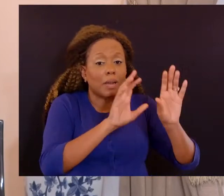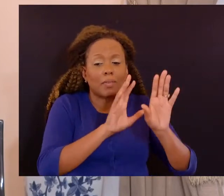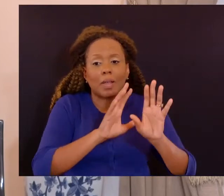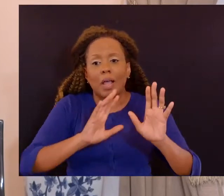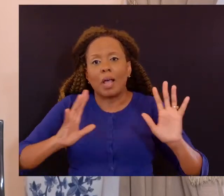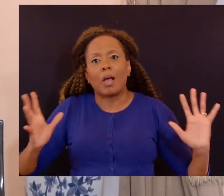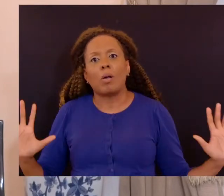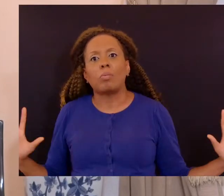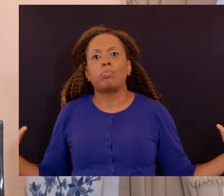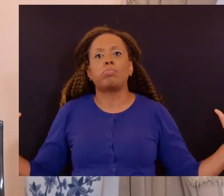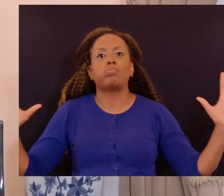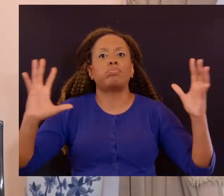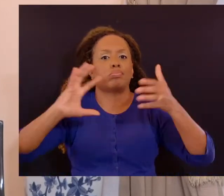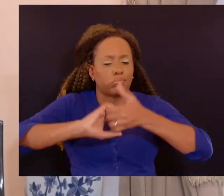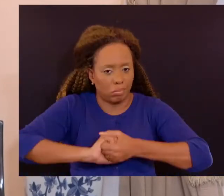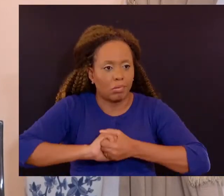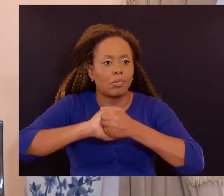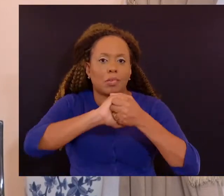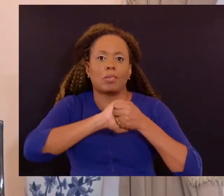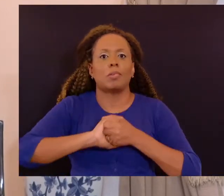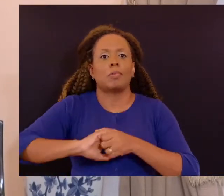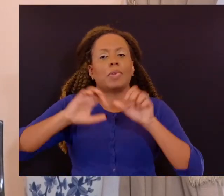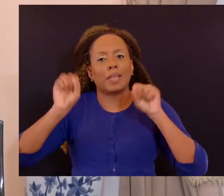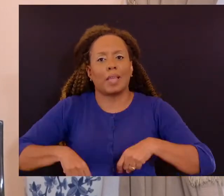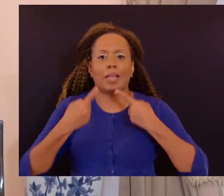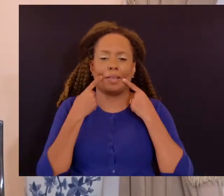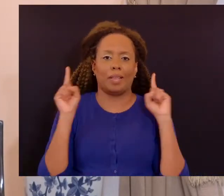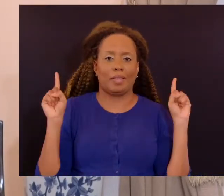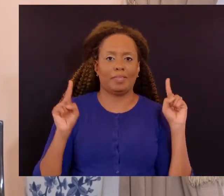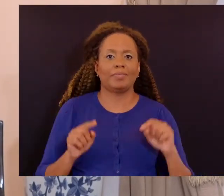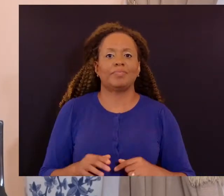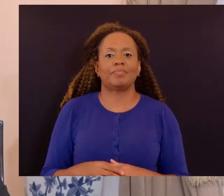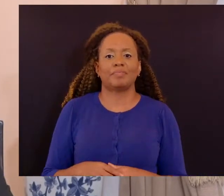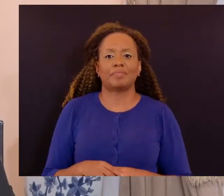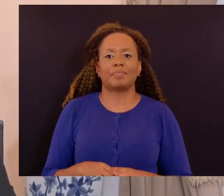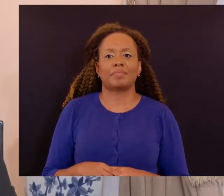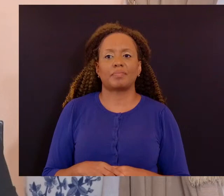can, get this boat to shore safely.